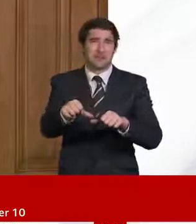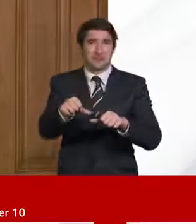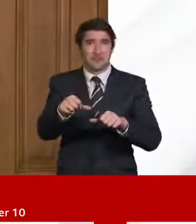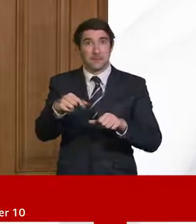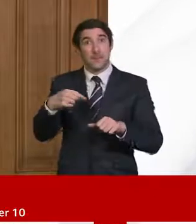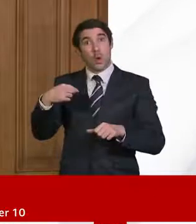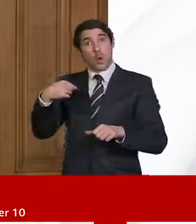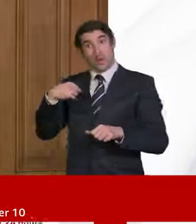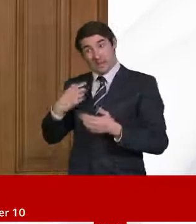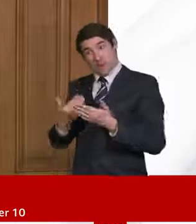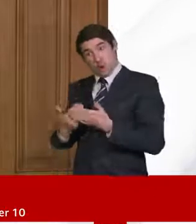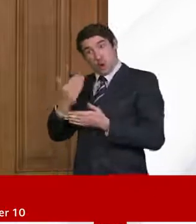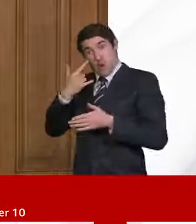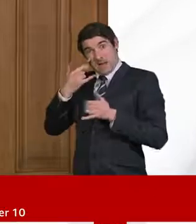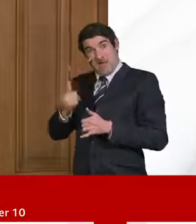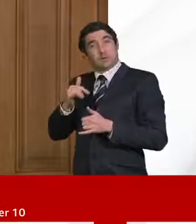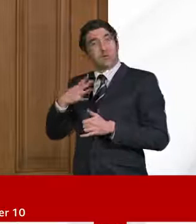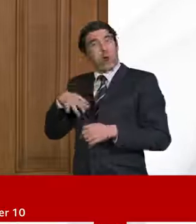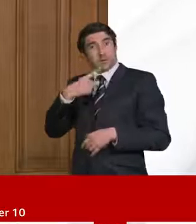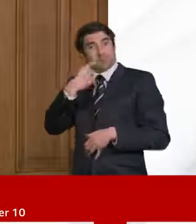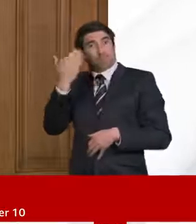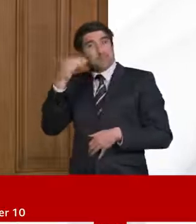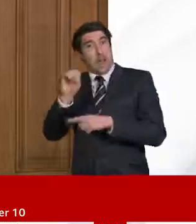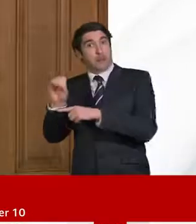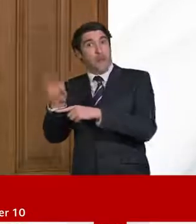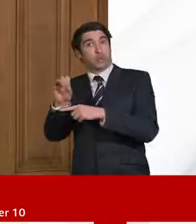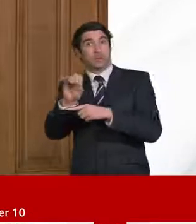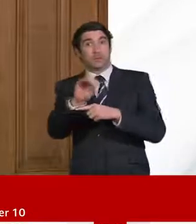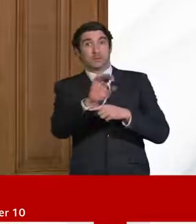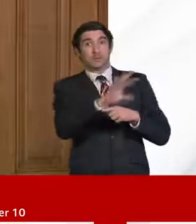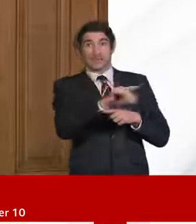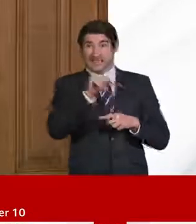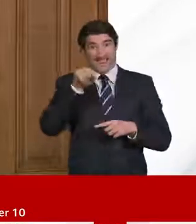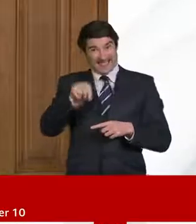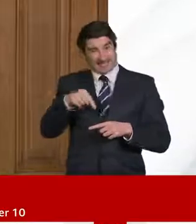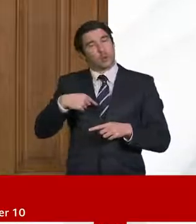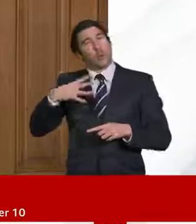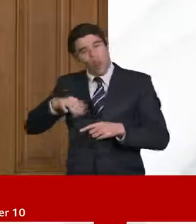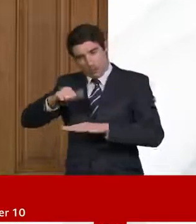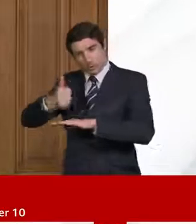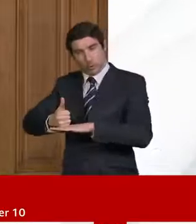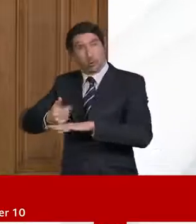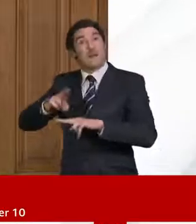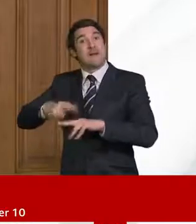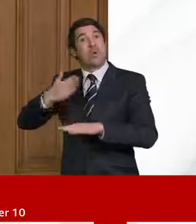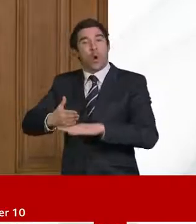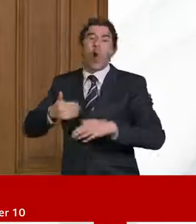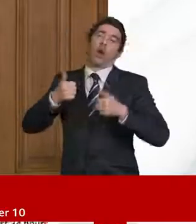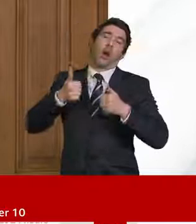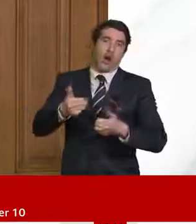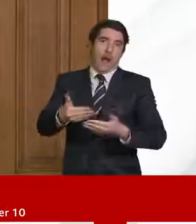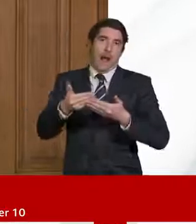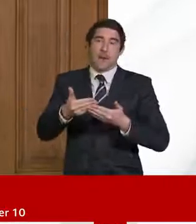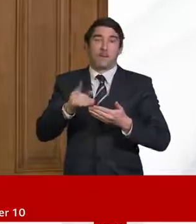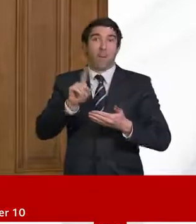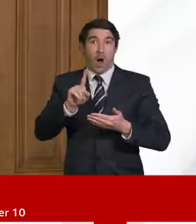use, would be extremely useful both for our health service workers, getting families back running again from their